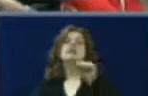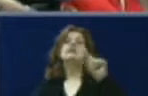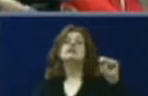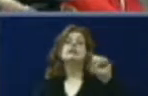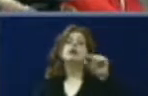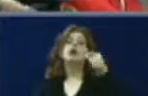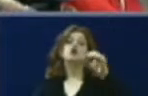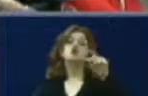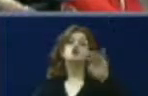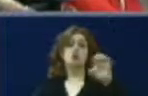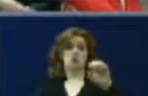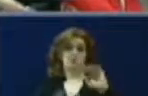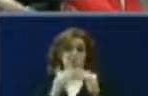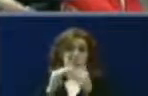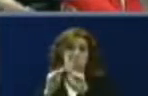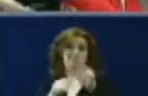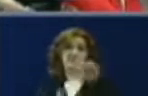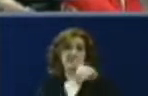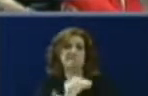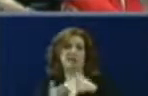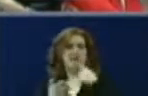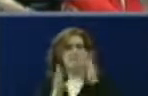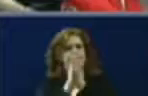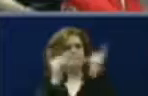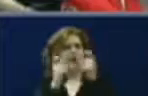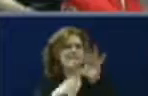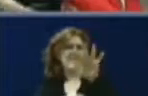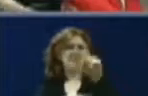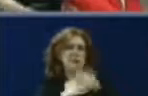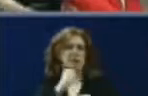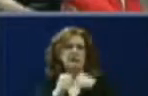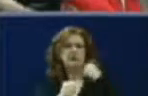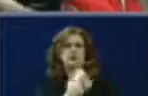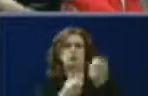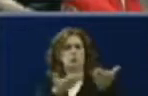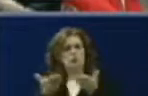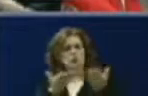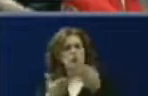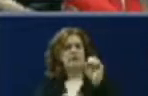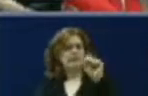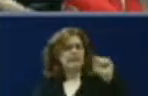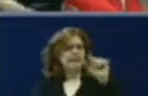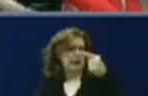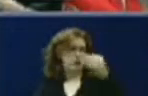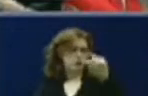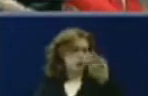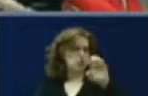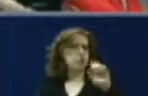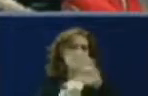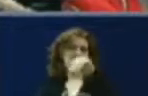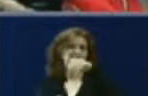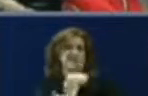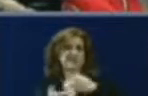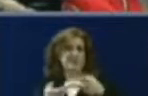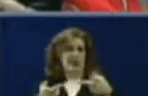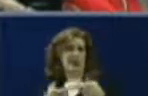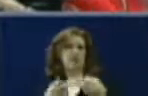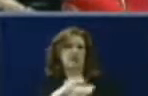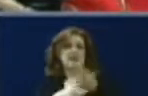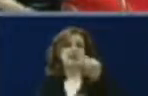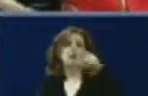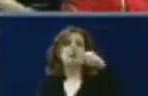Community Center celebrated 51 years of service to the St. George for that center. It's in the